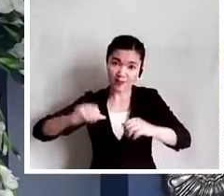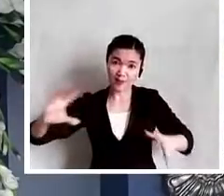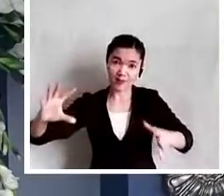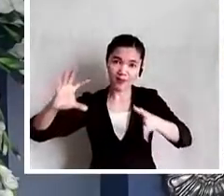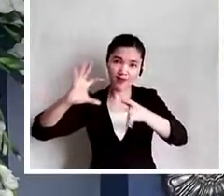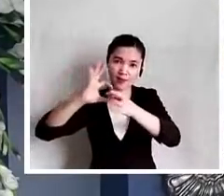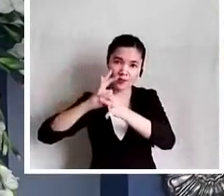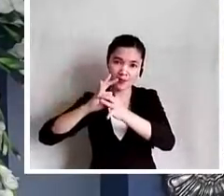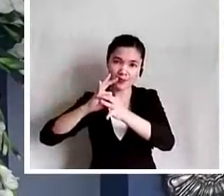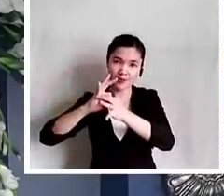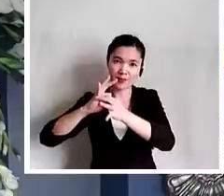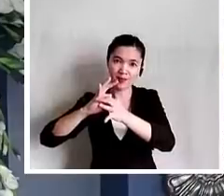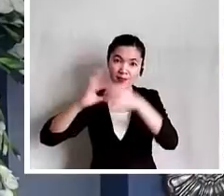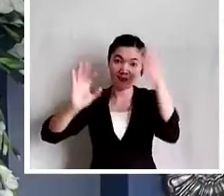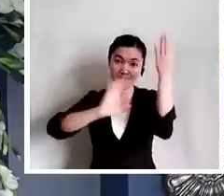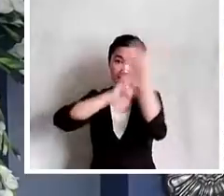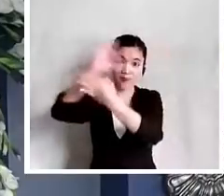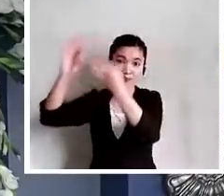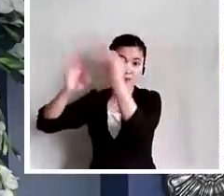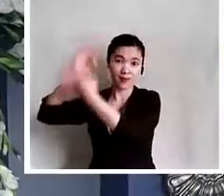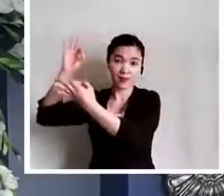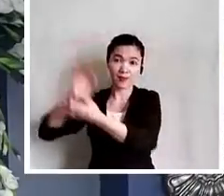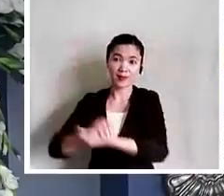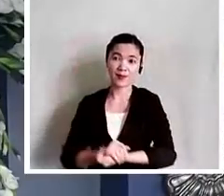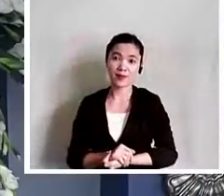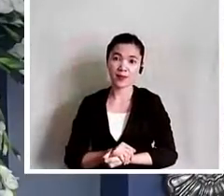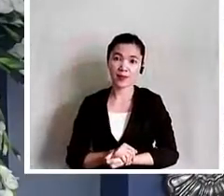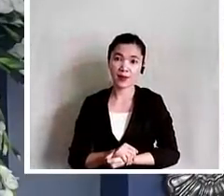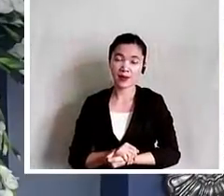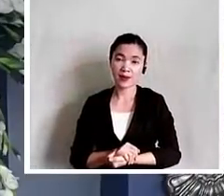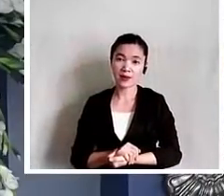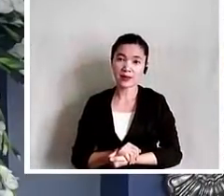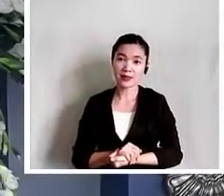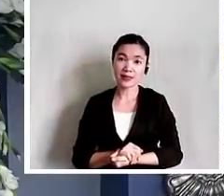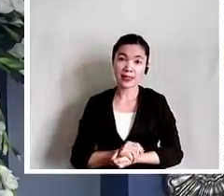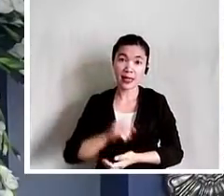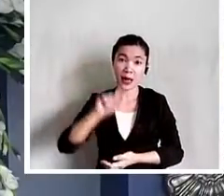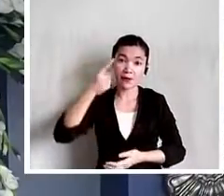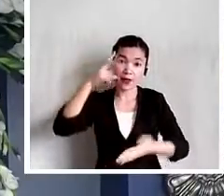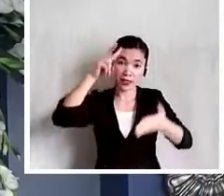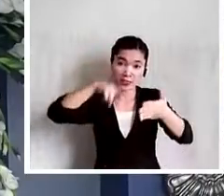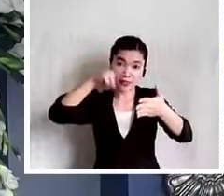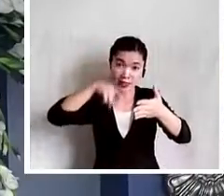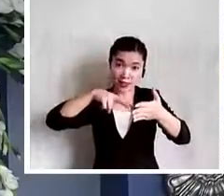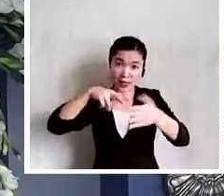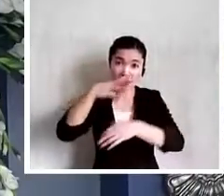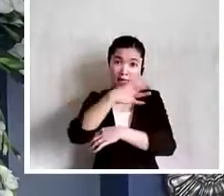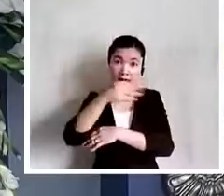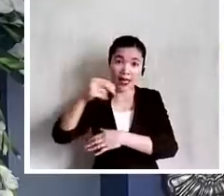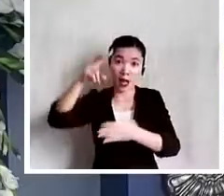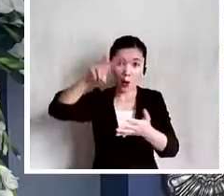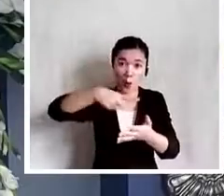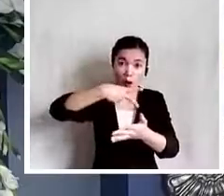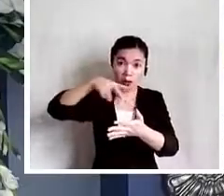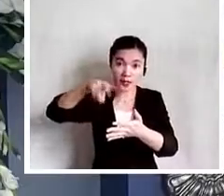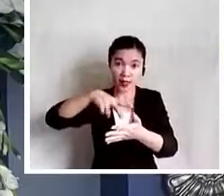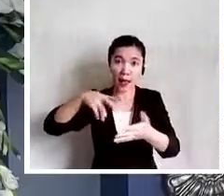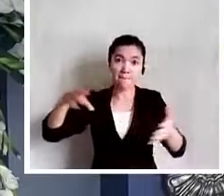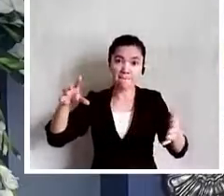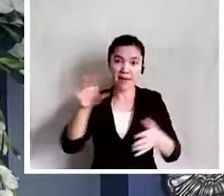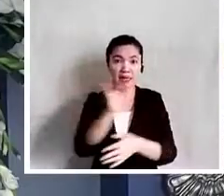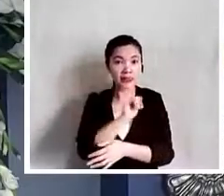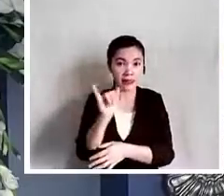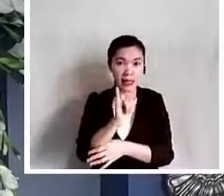banquet. That is being said in our first reading and also in our psalm today. No? Na naghatag